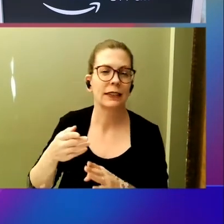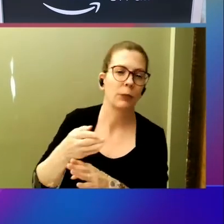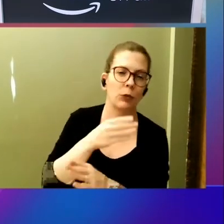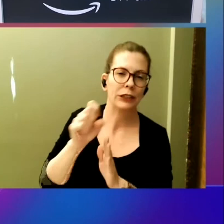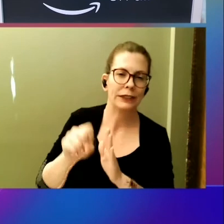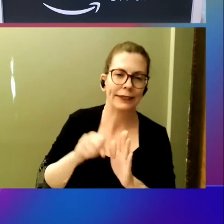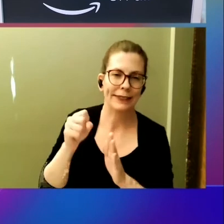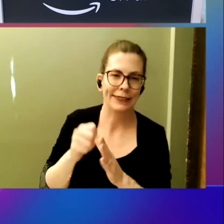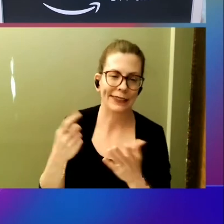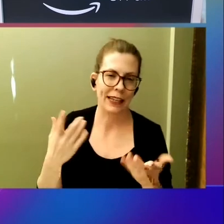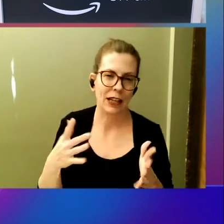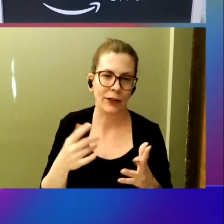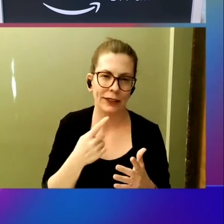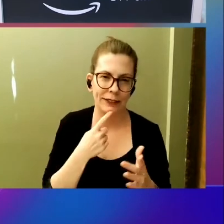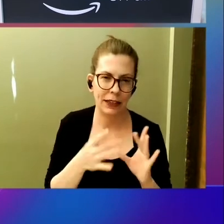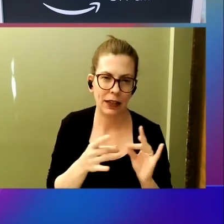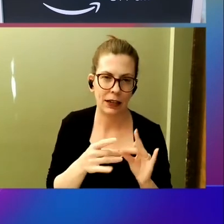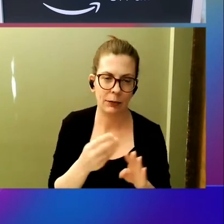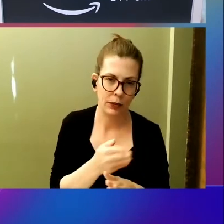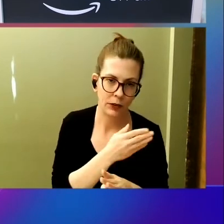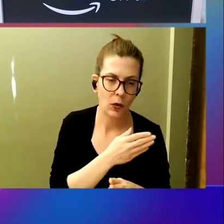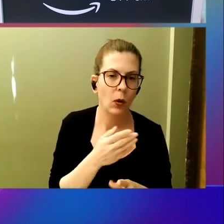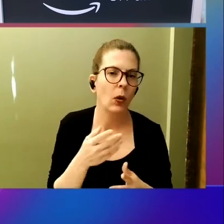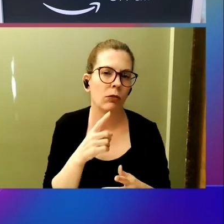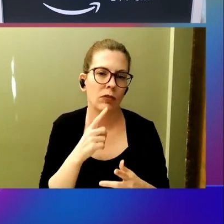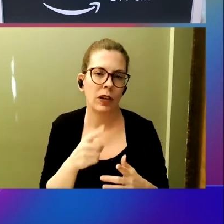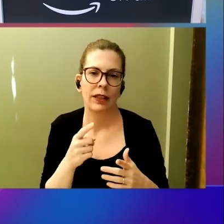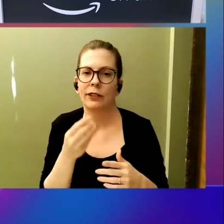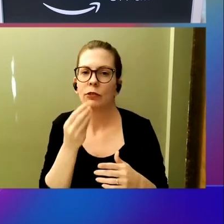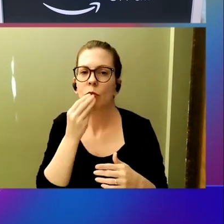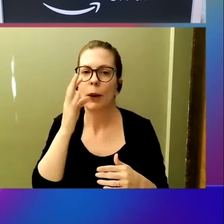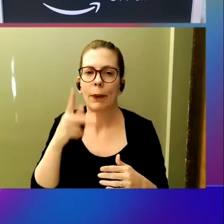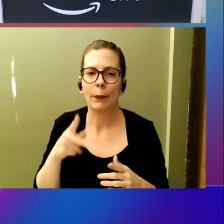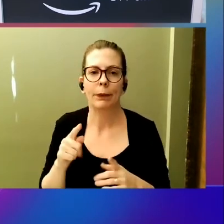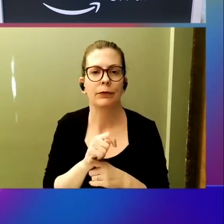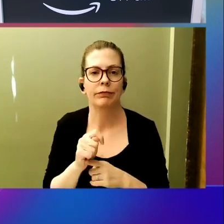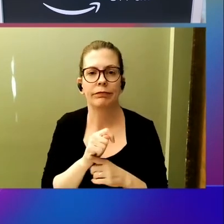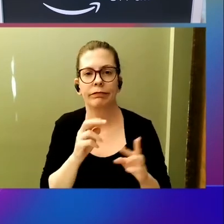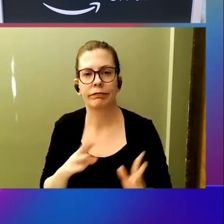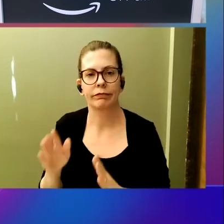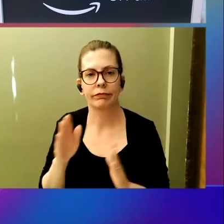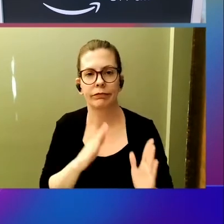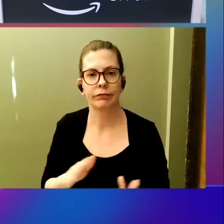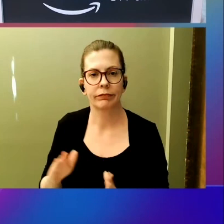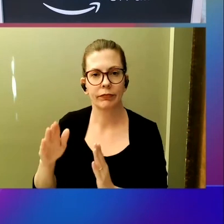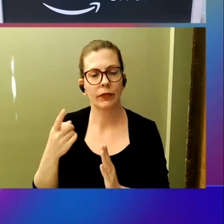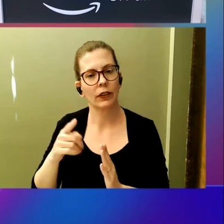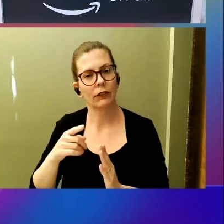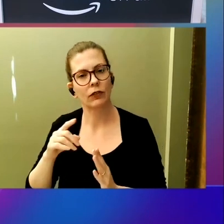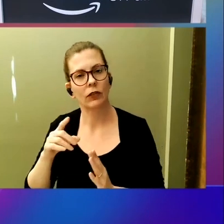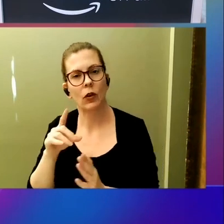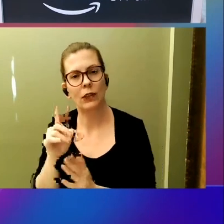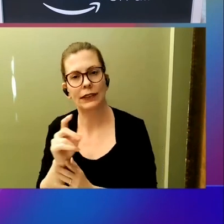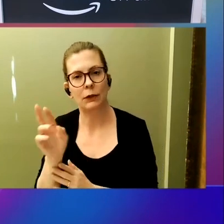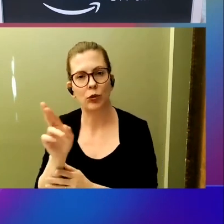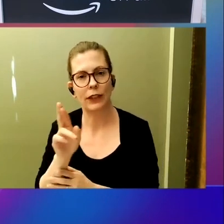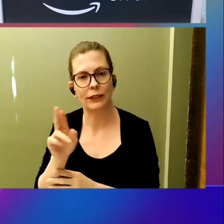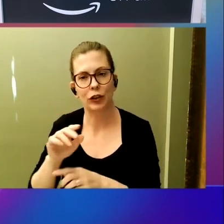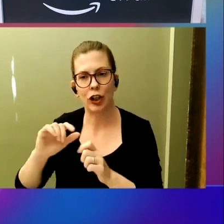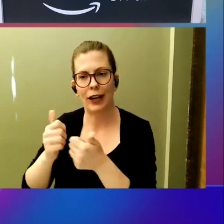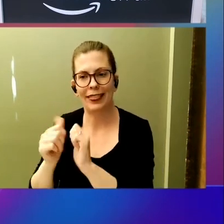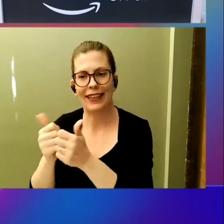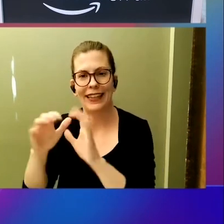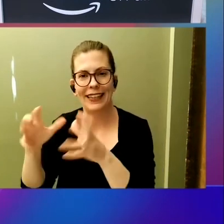going to basically warm up for the actual DeepRacer League coming up in